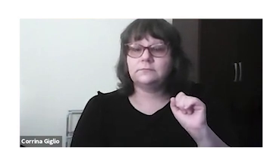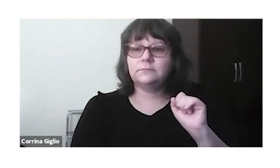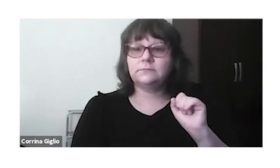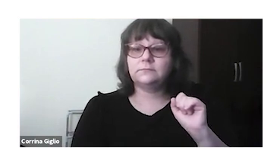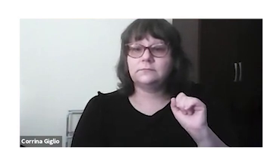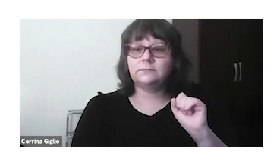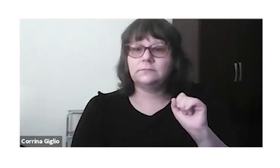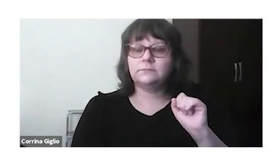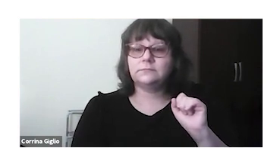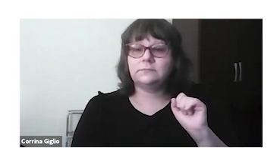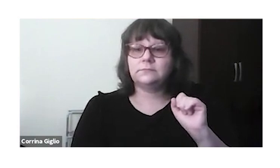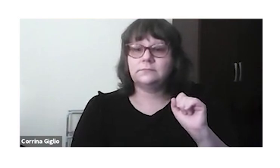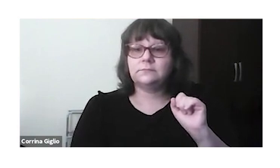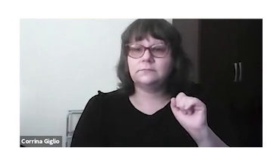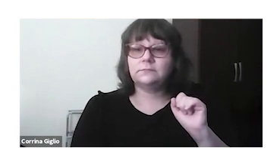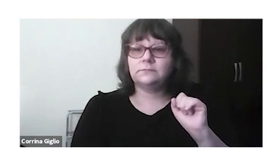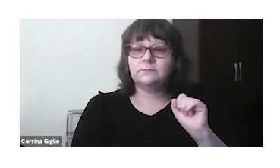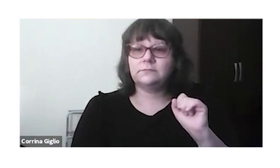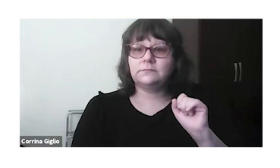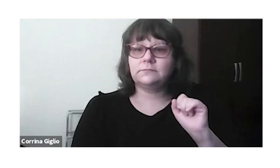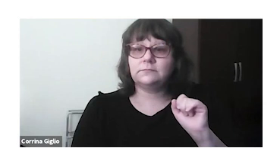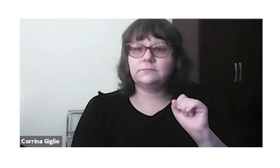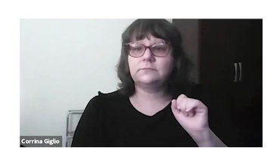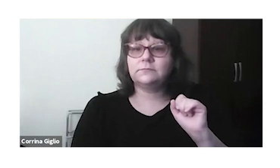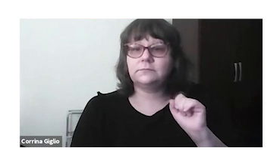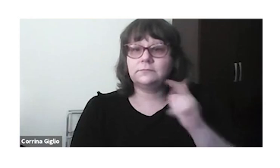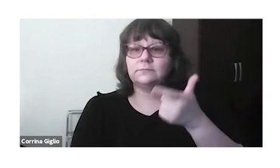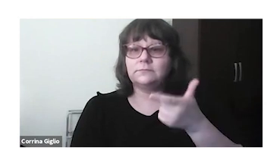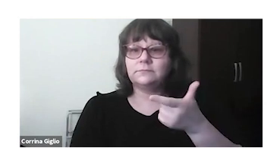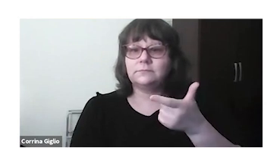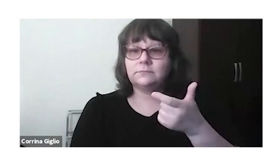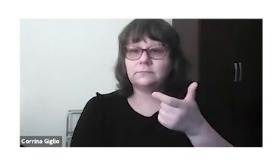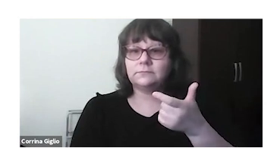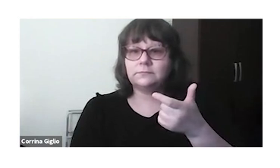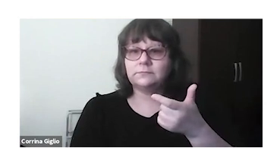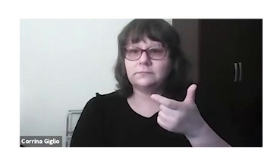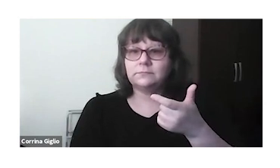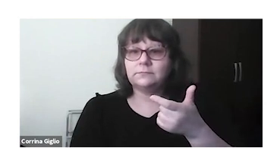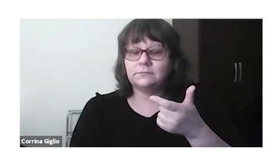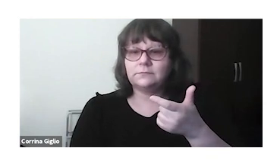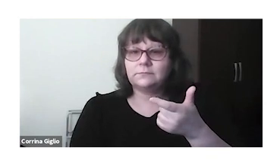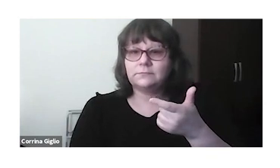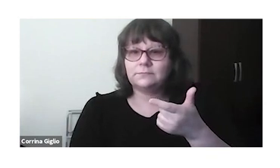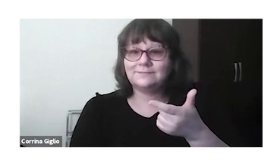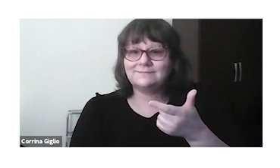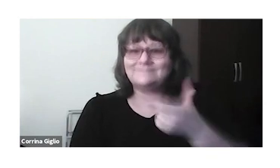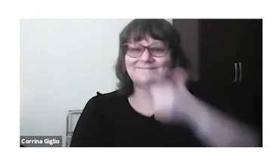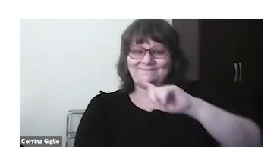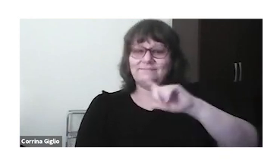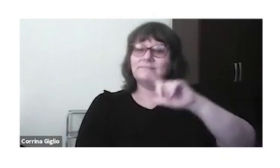look. So these are all things that we need to deeply examine. Next slide, please,